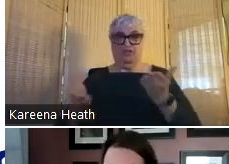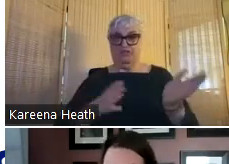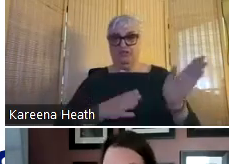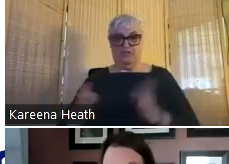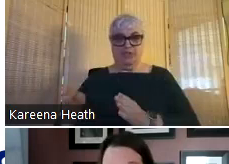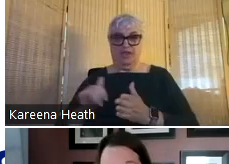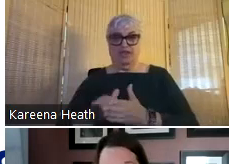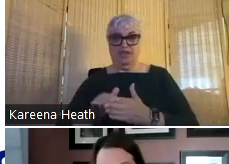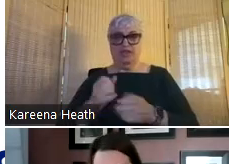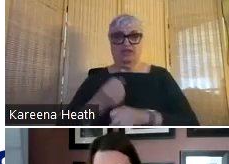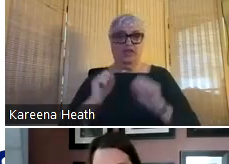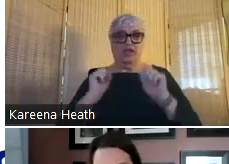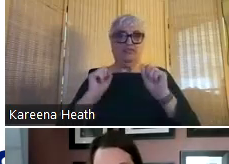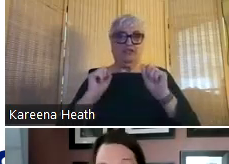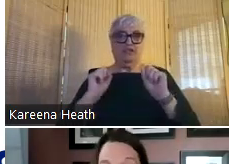really safely